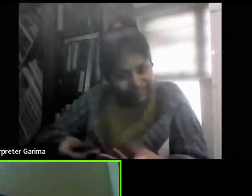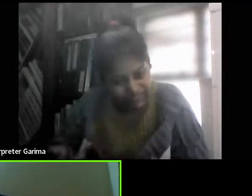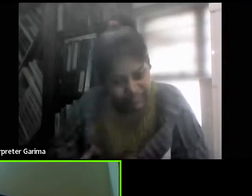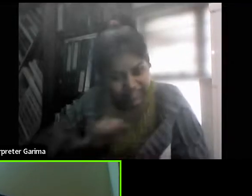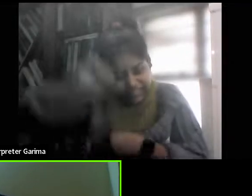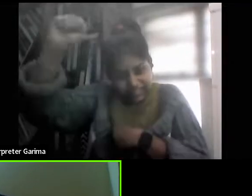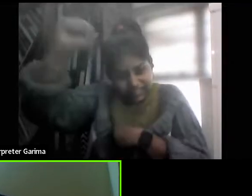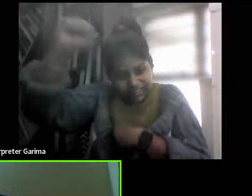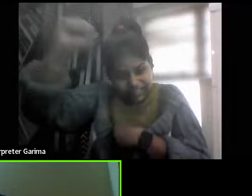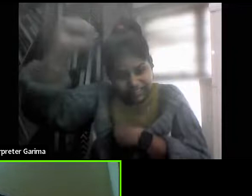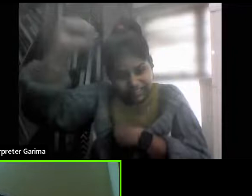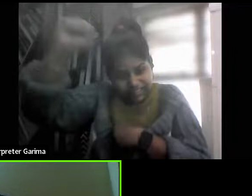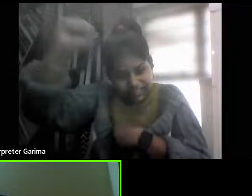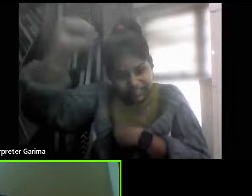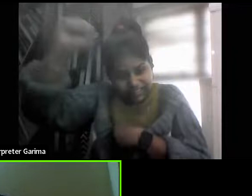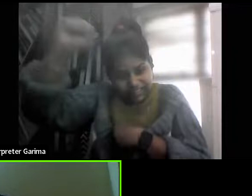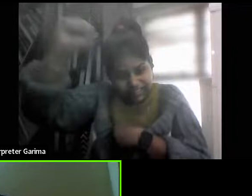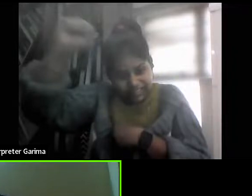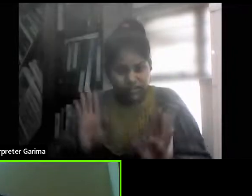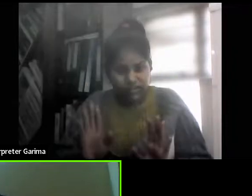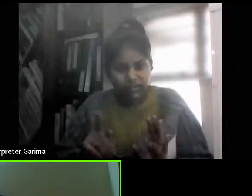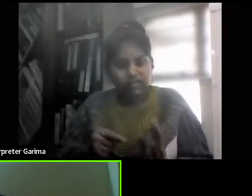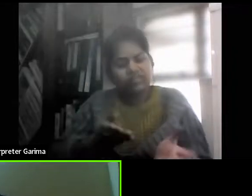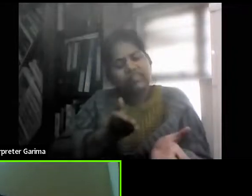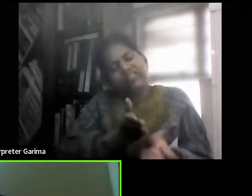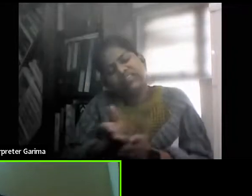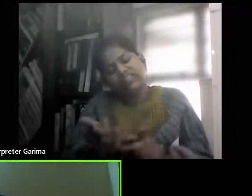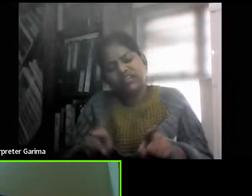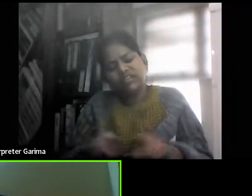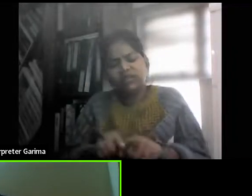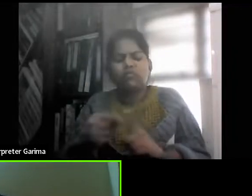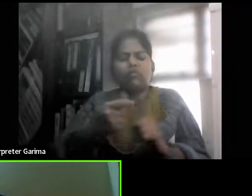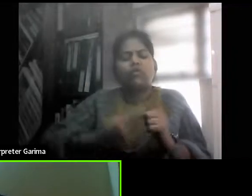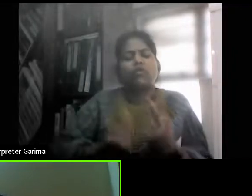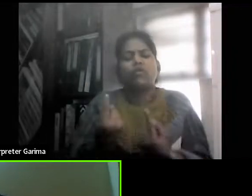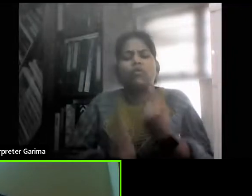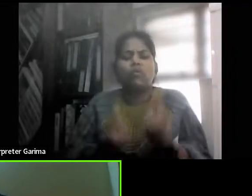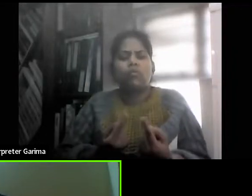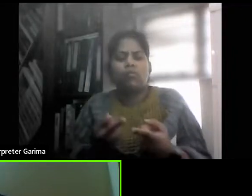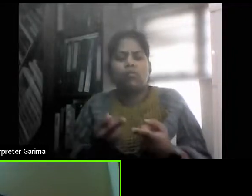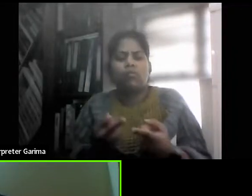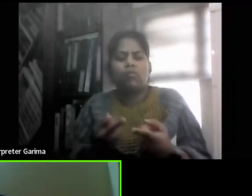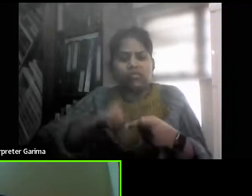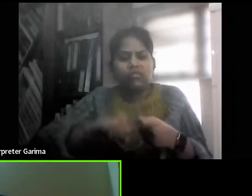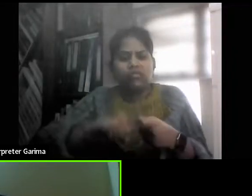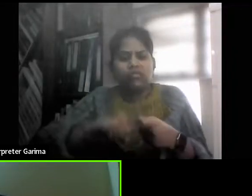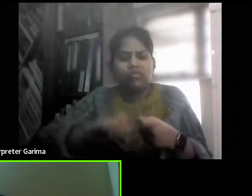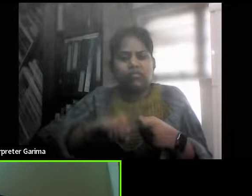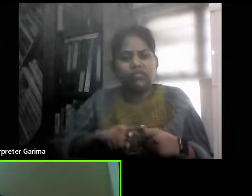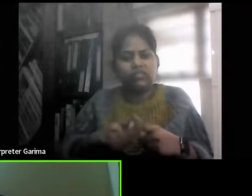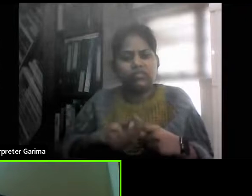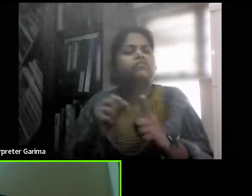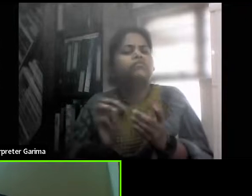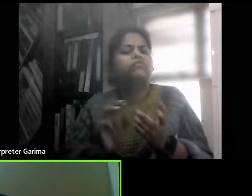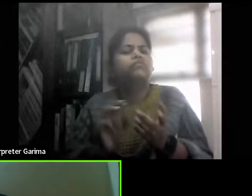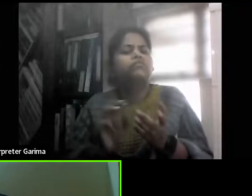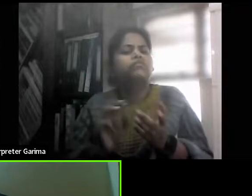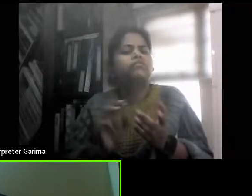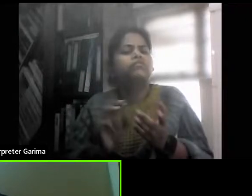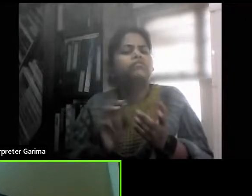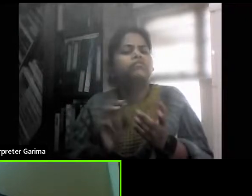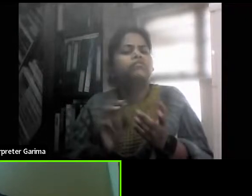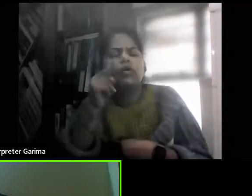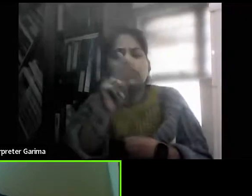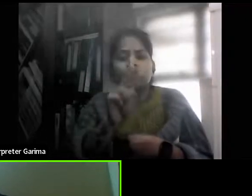political situation that came up and that also emerged after 2010 in the state of Tamil Nadu, in